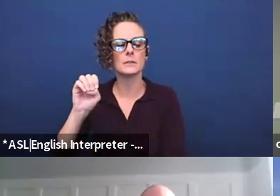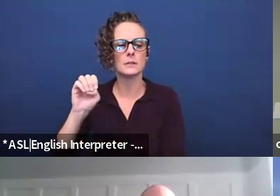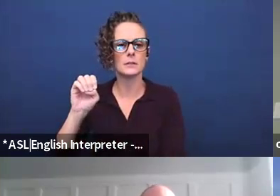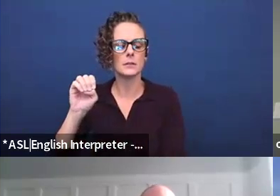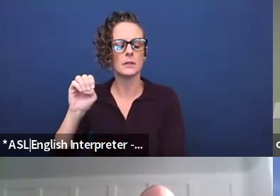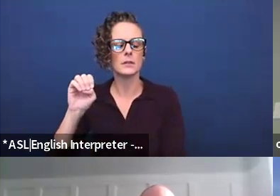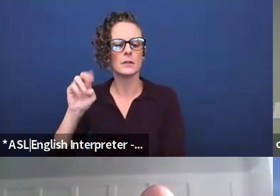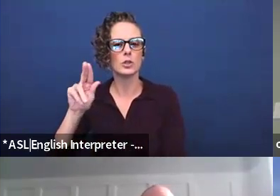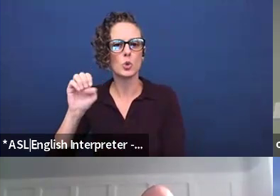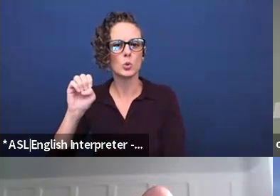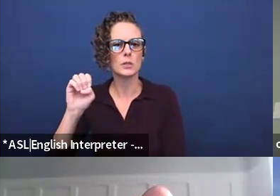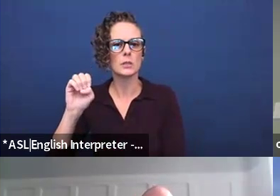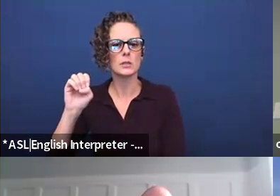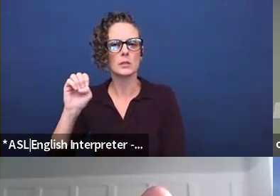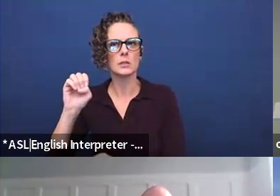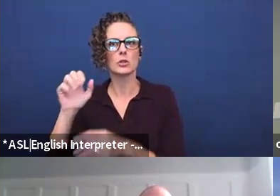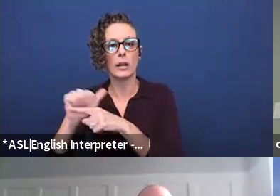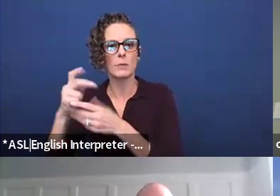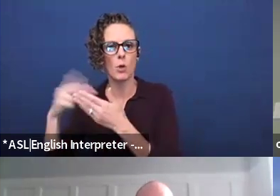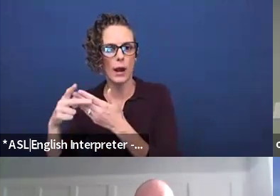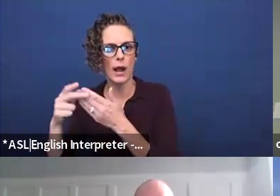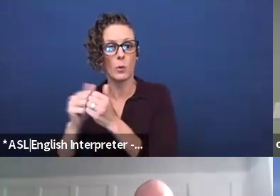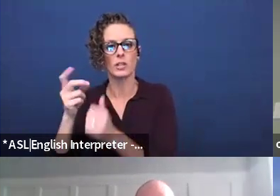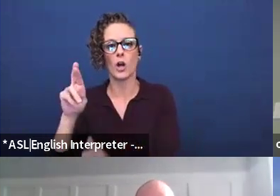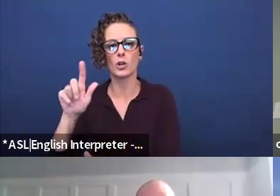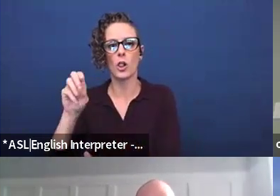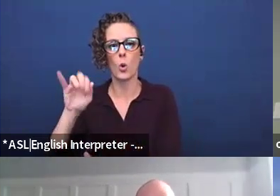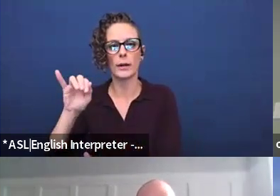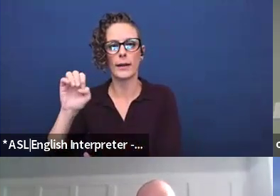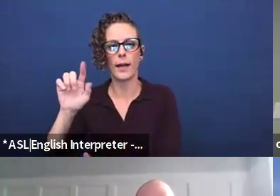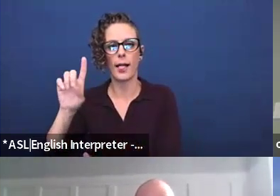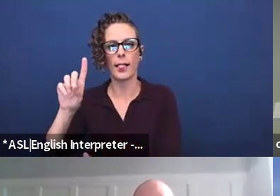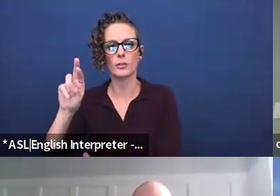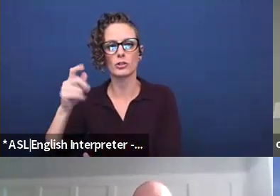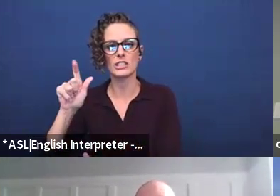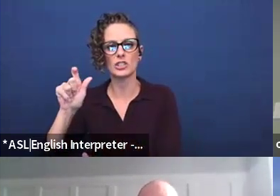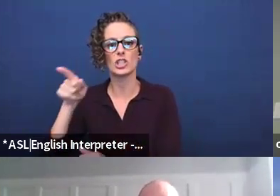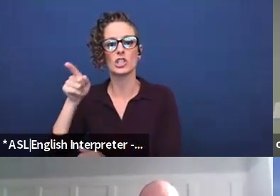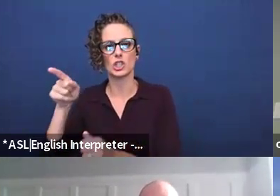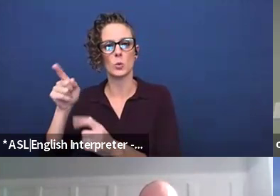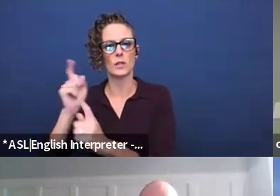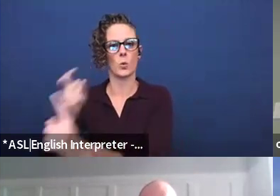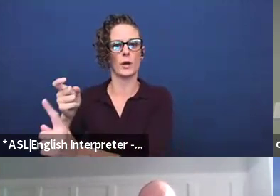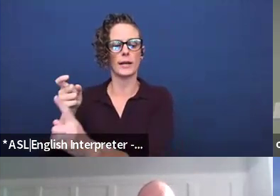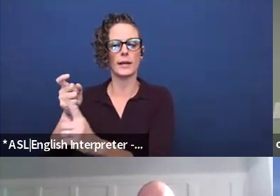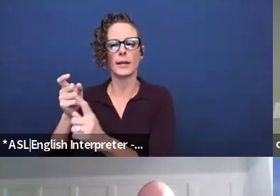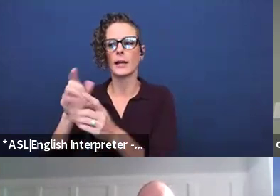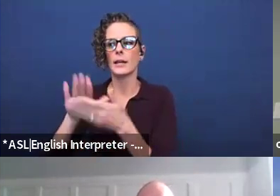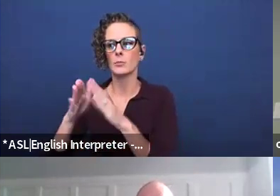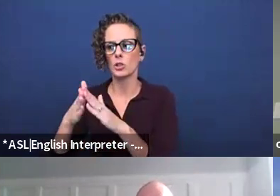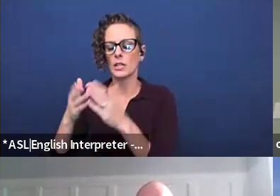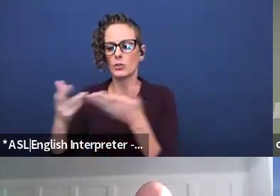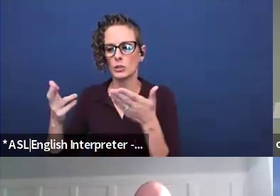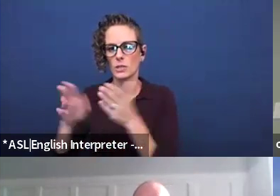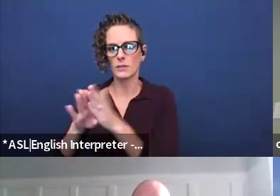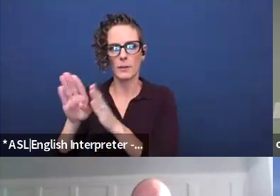program. It's with Dr. Lori Eldridge. She was awarded a community resource development plan project